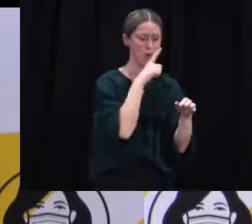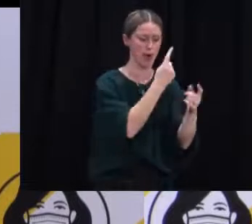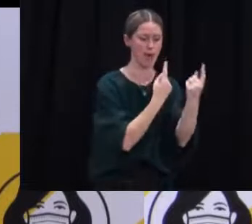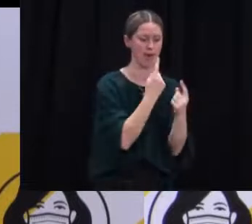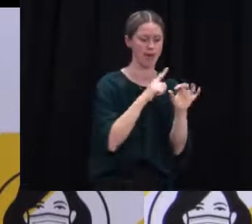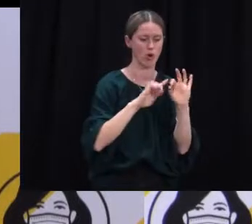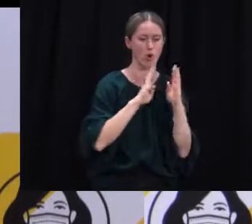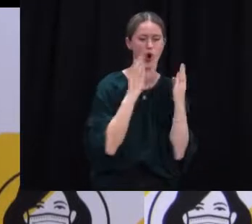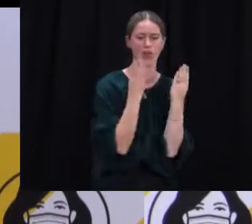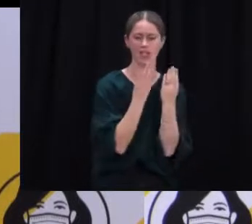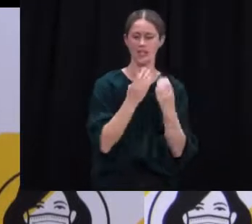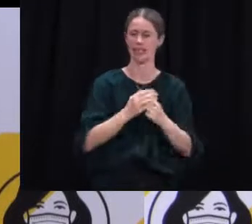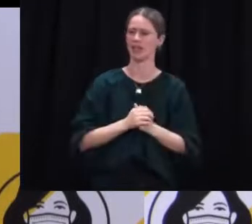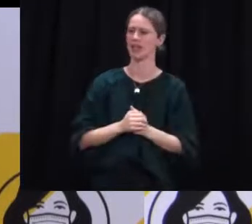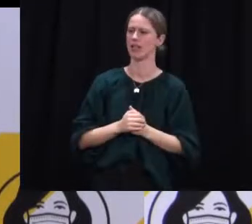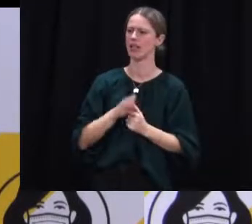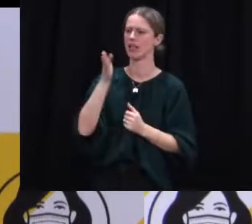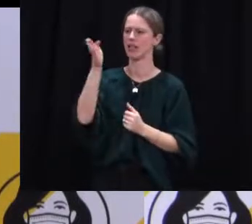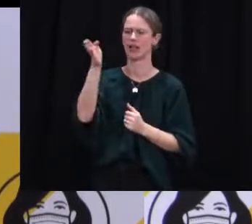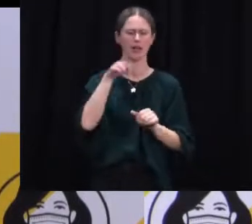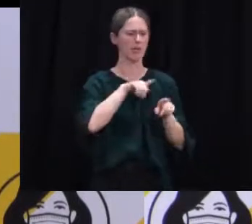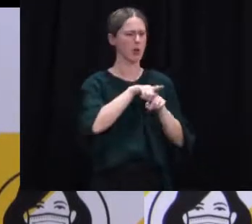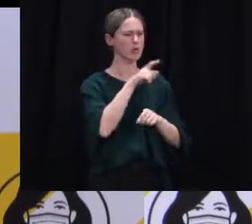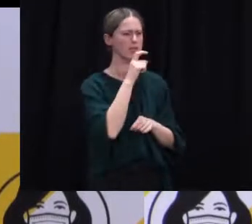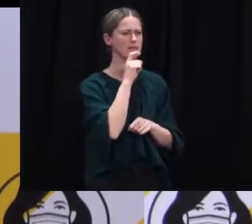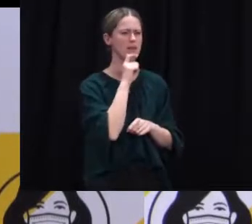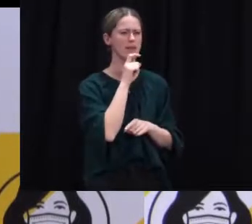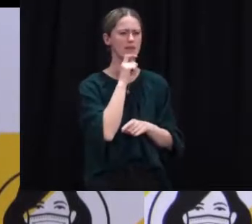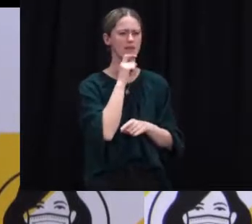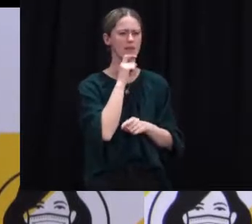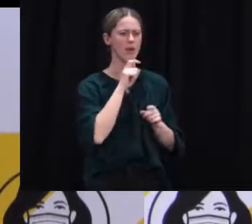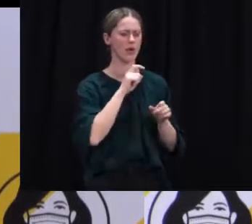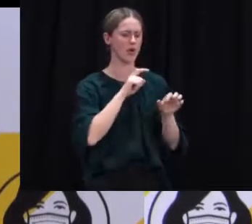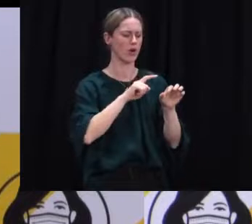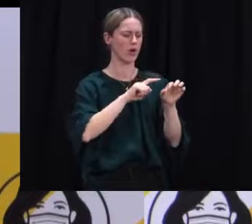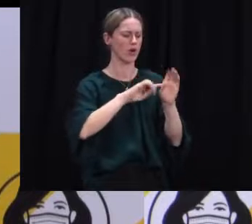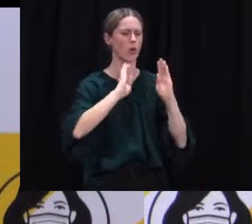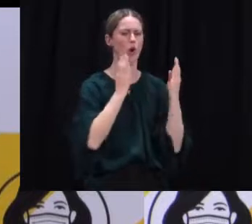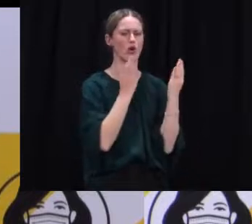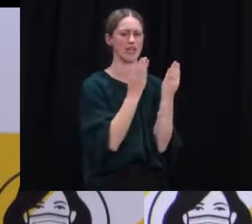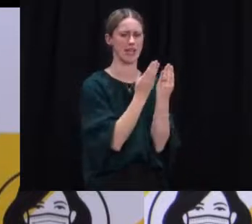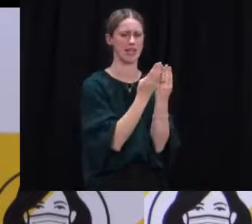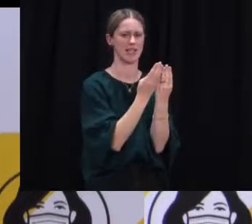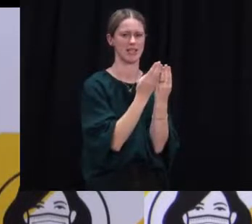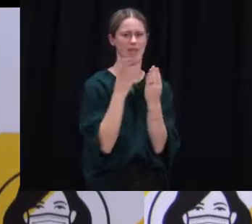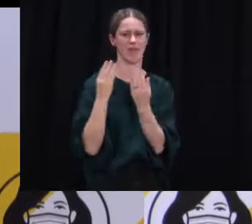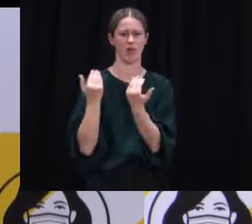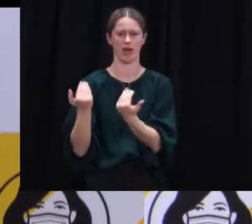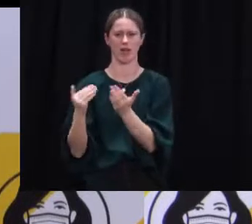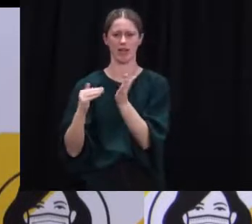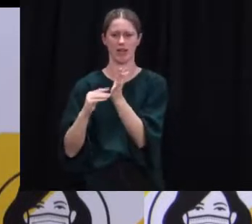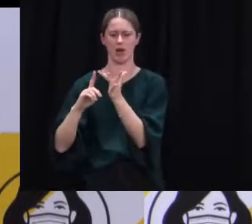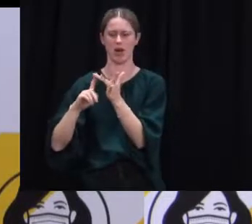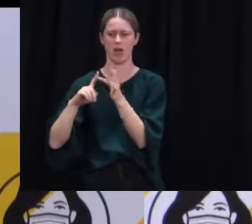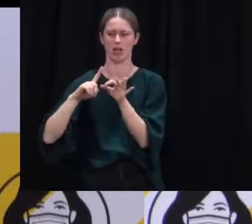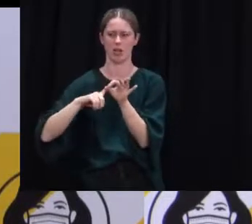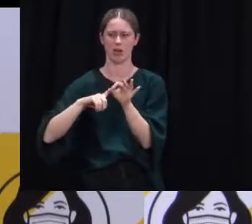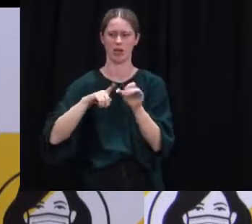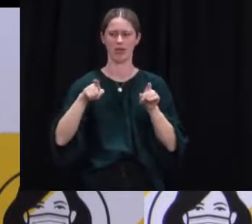sure that we're not over-committing our MIQ facilities when there is this extra pressure coming on domestically. Most of the